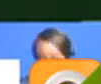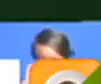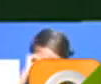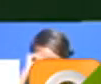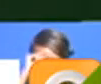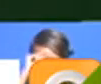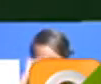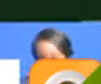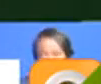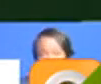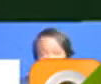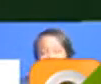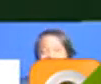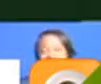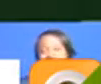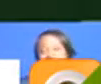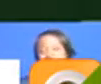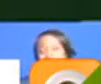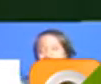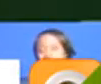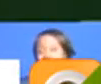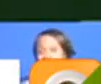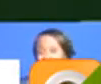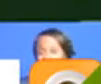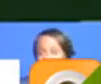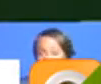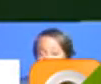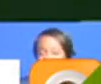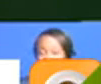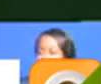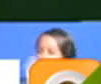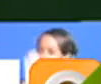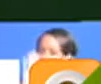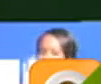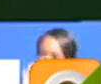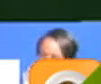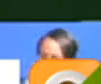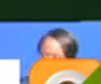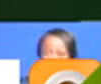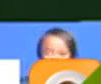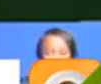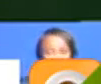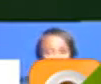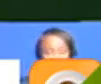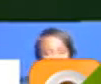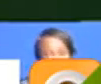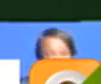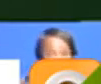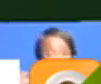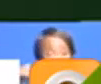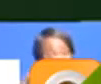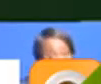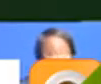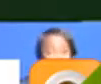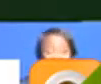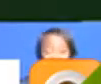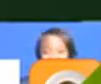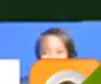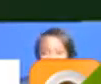the public service is going to be a very important tool in the delivery of